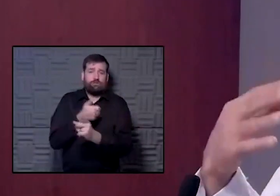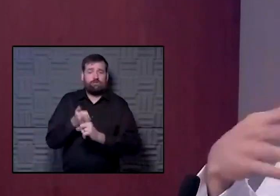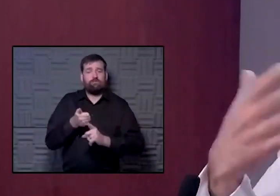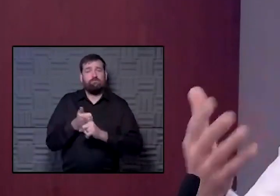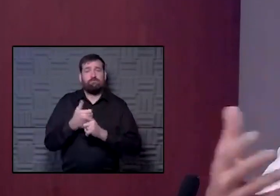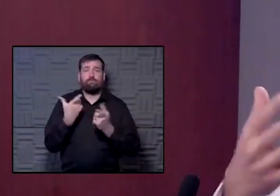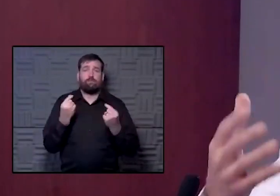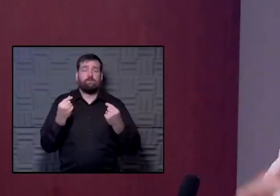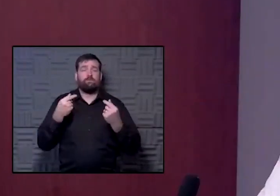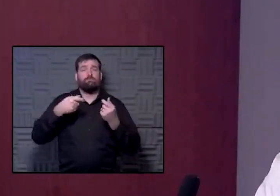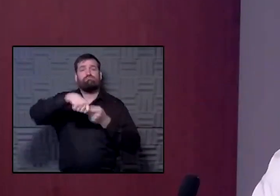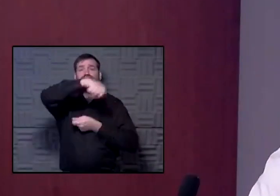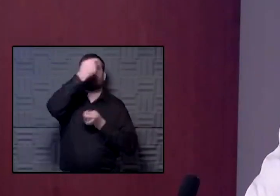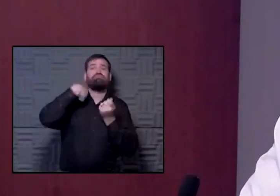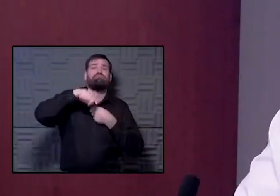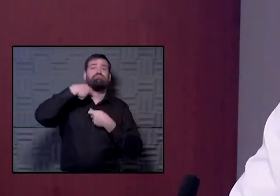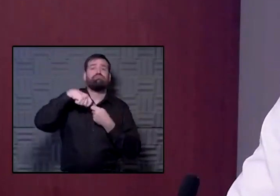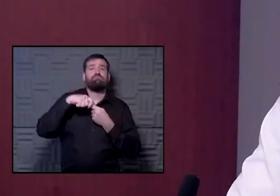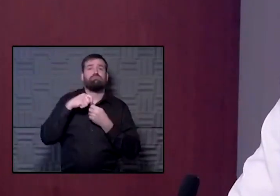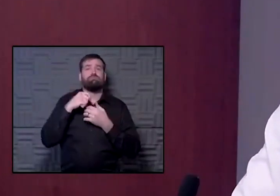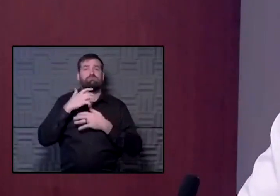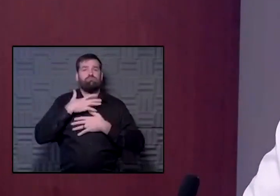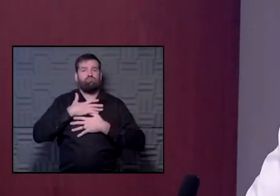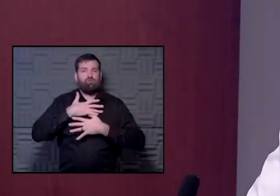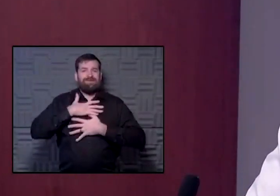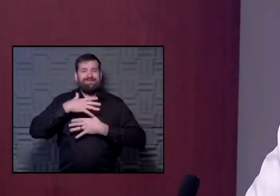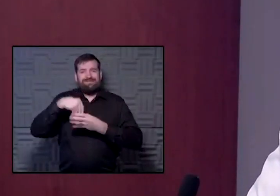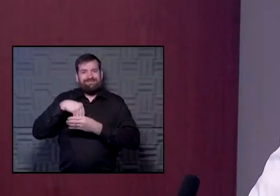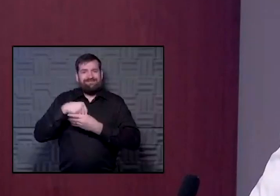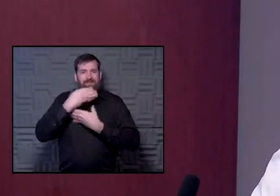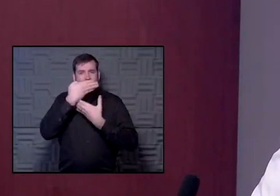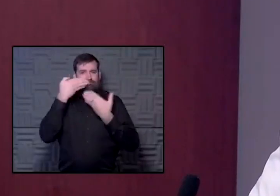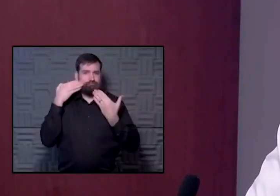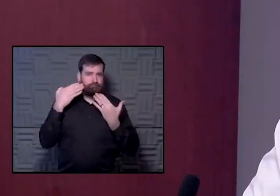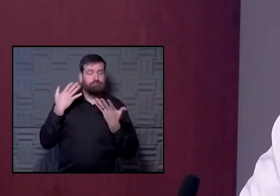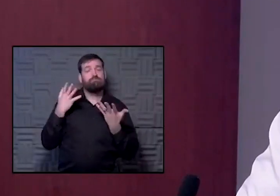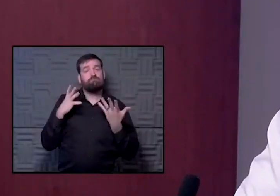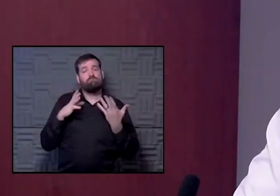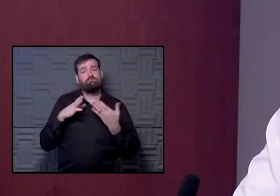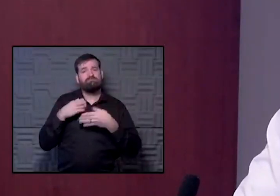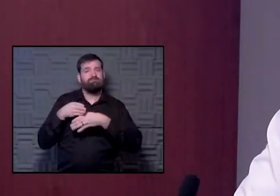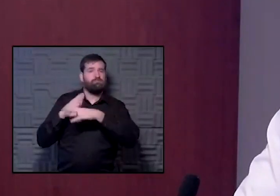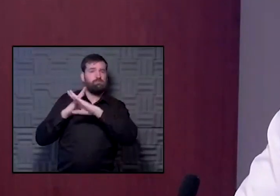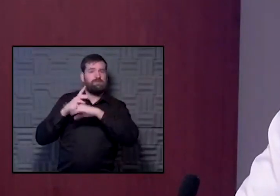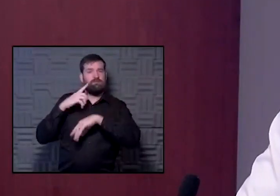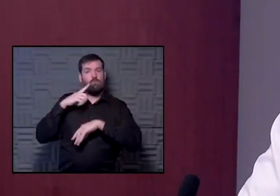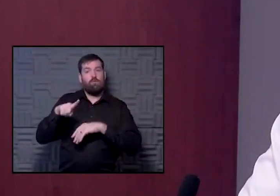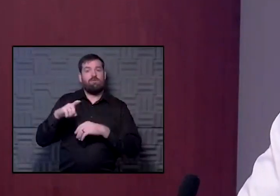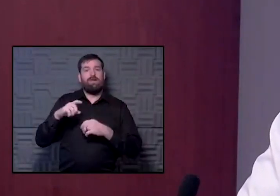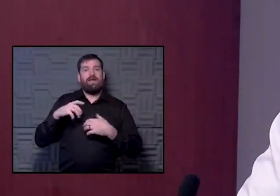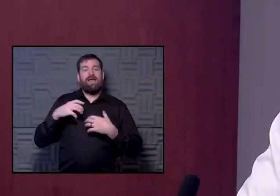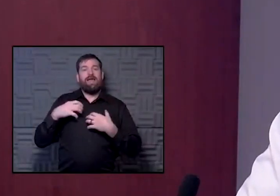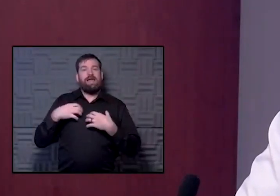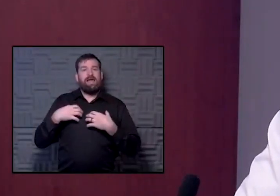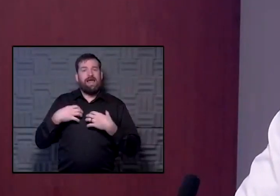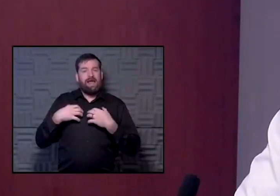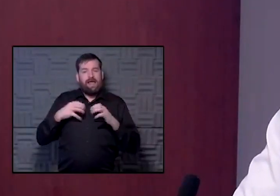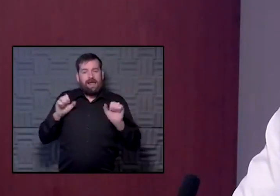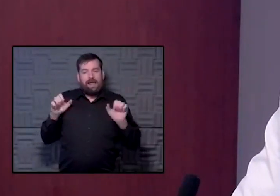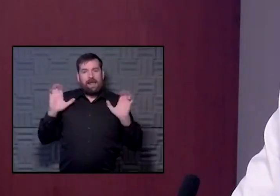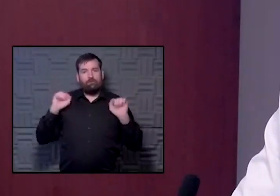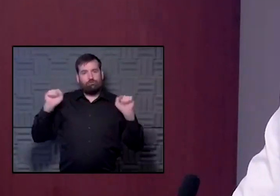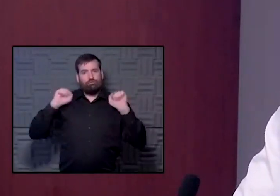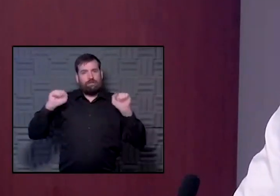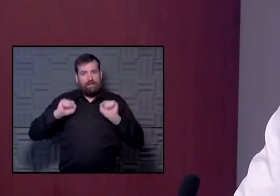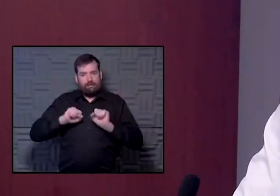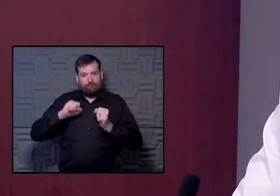scarf and kind of rebreathe and warm the air that way, which is adequate to protect against exercise-induced bronchospasm. Another